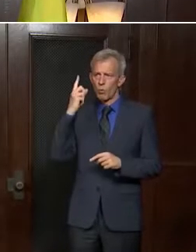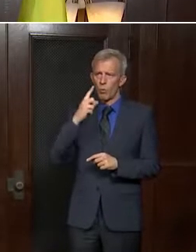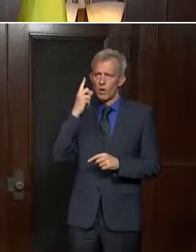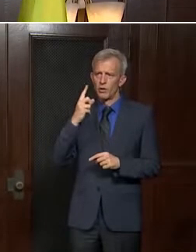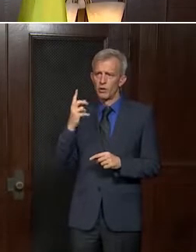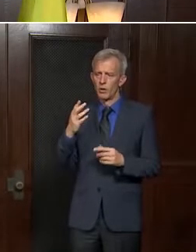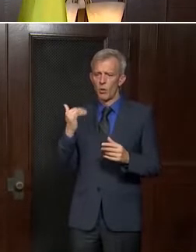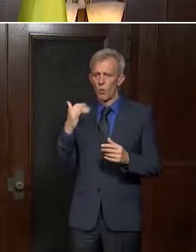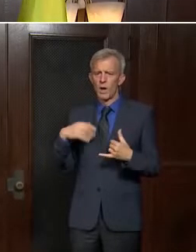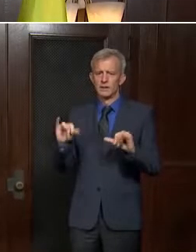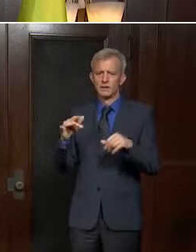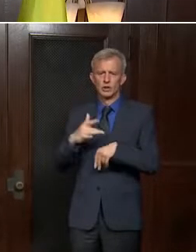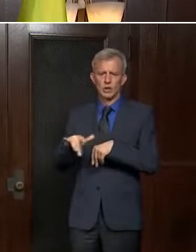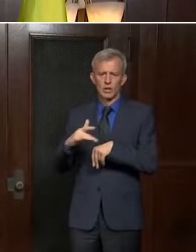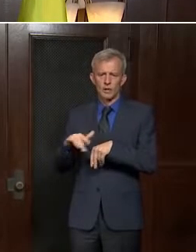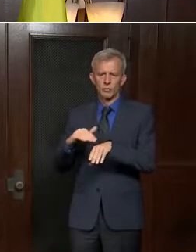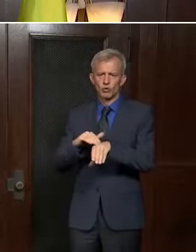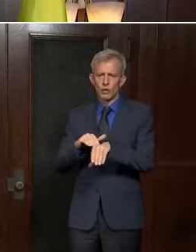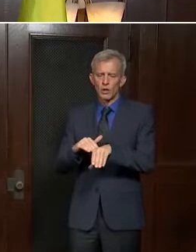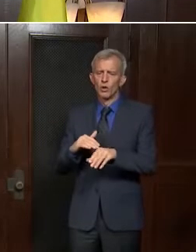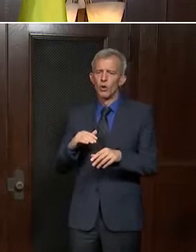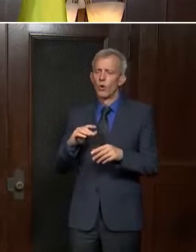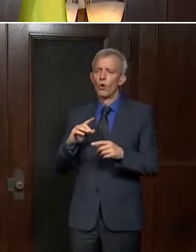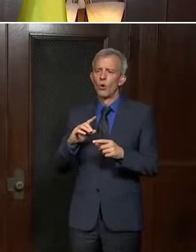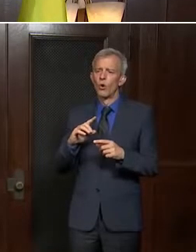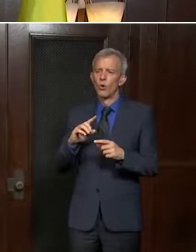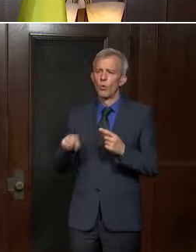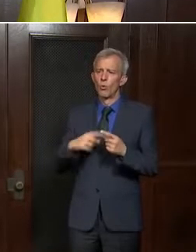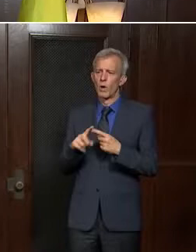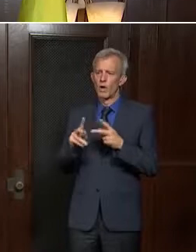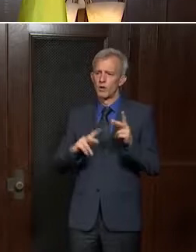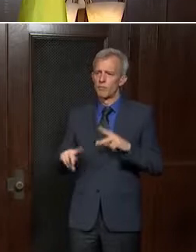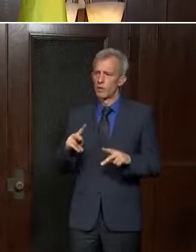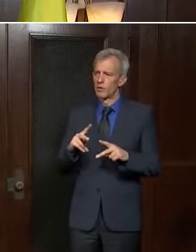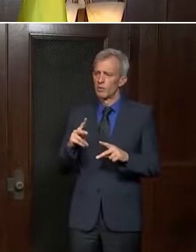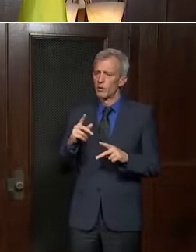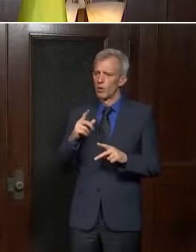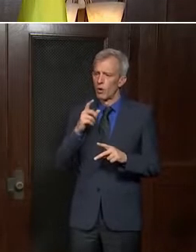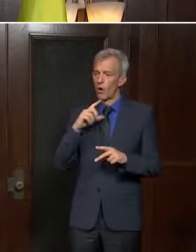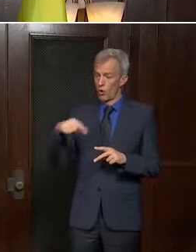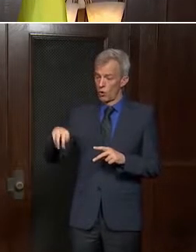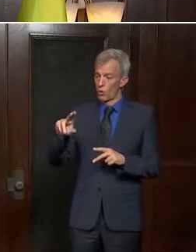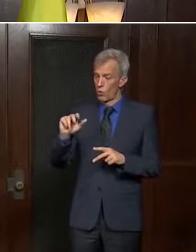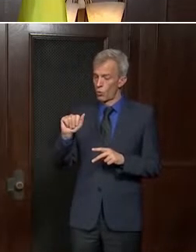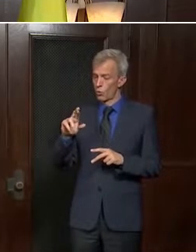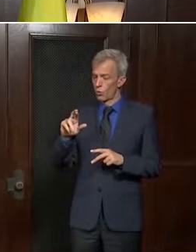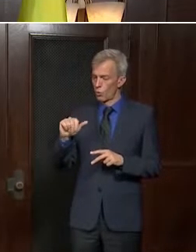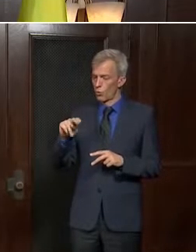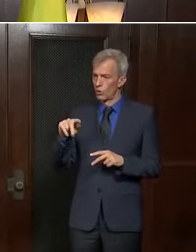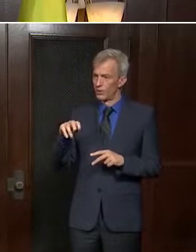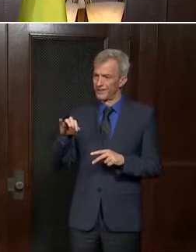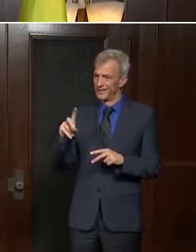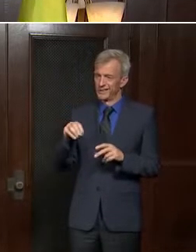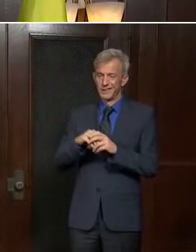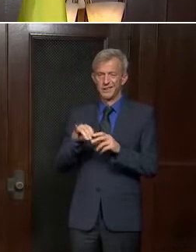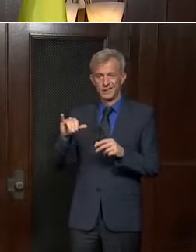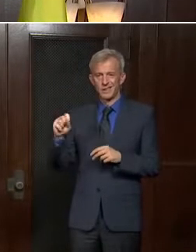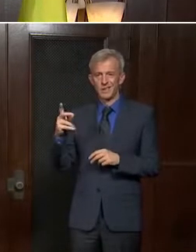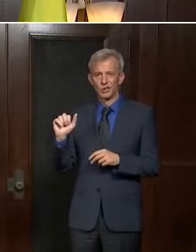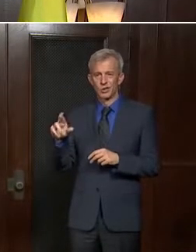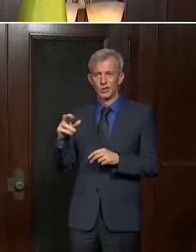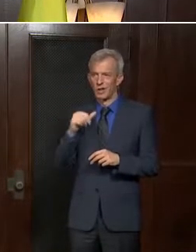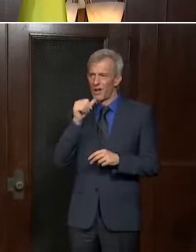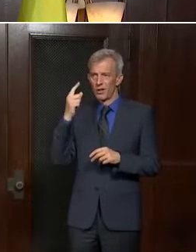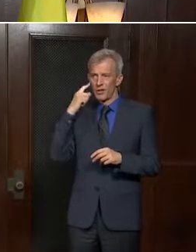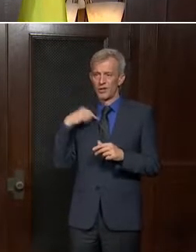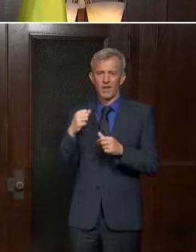still empty when people who are quarantined inside that shelter, I don't think they have any